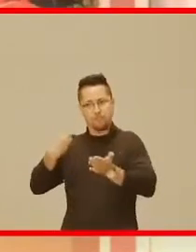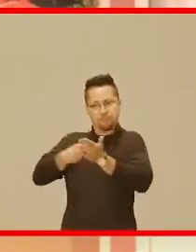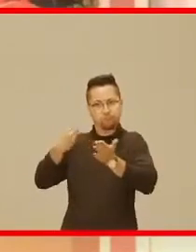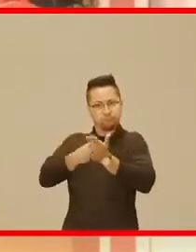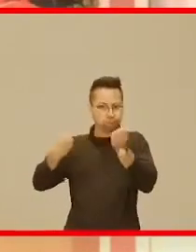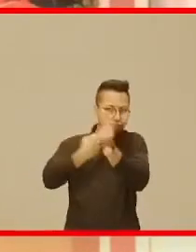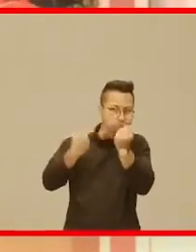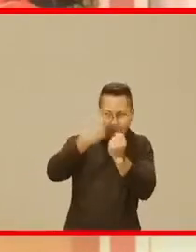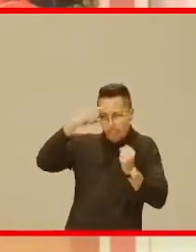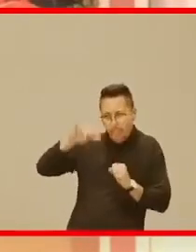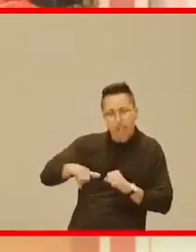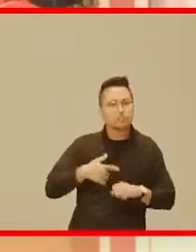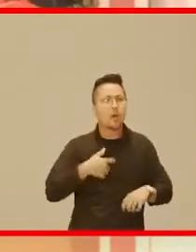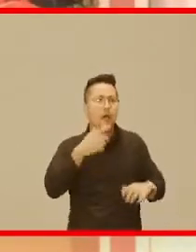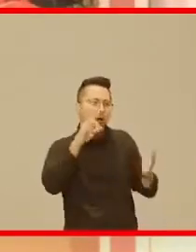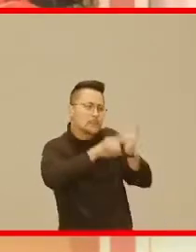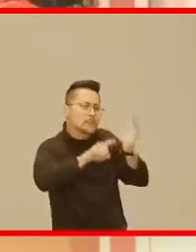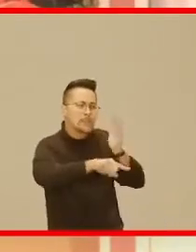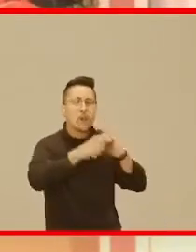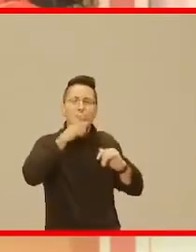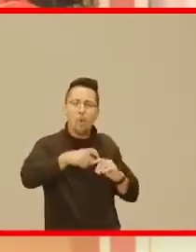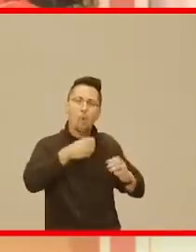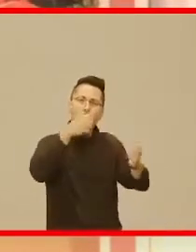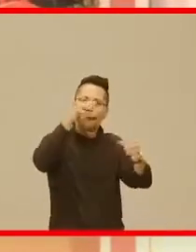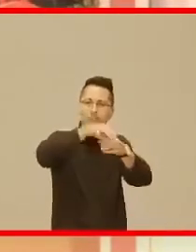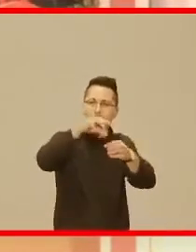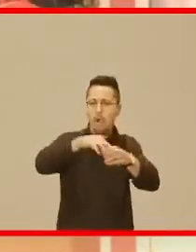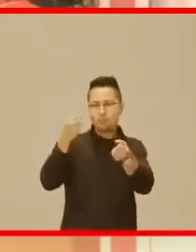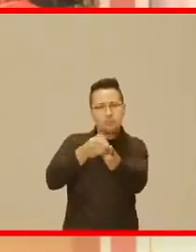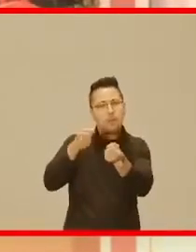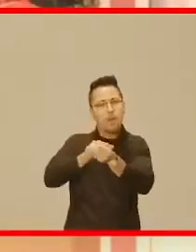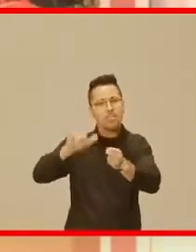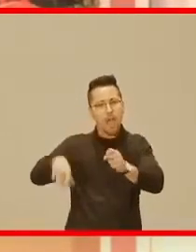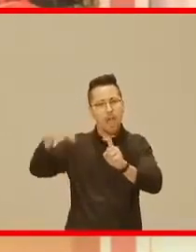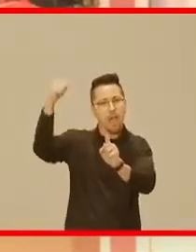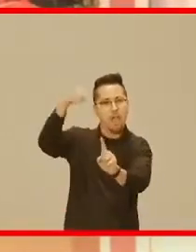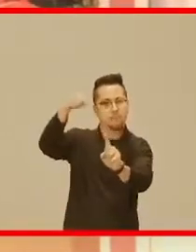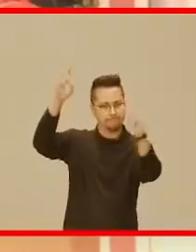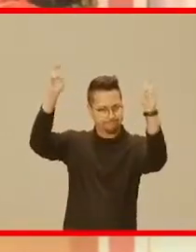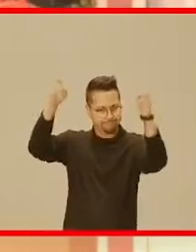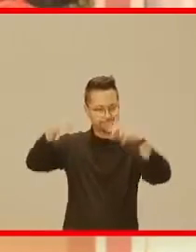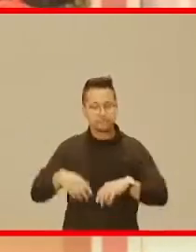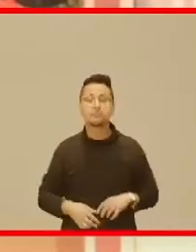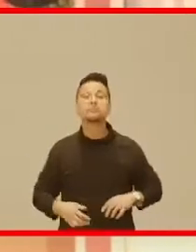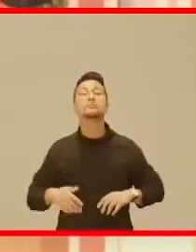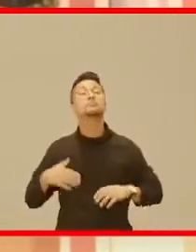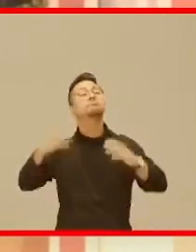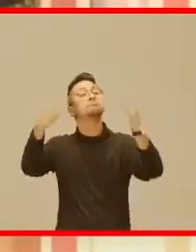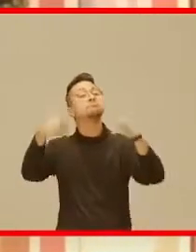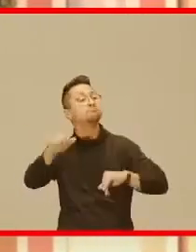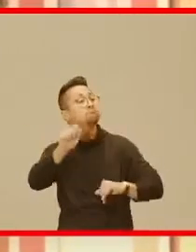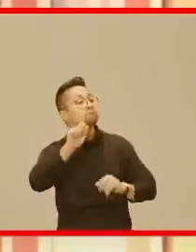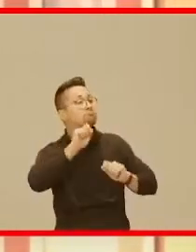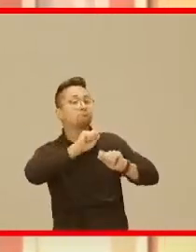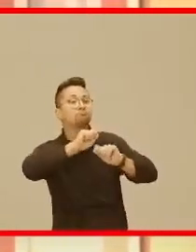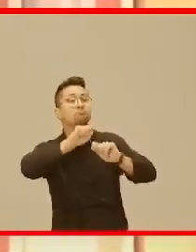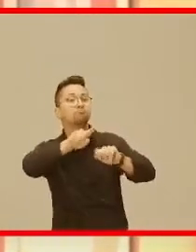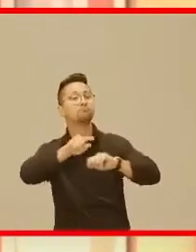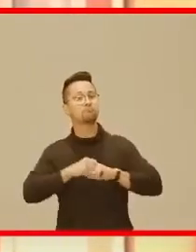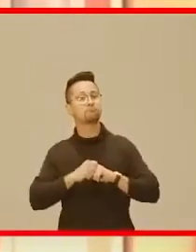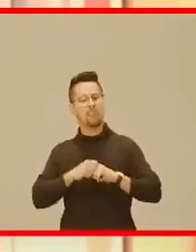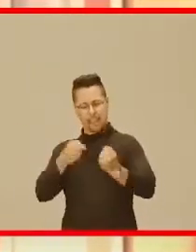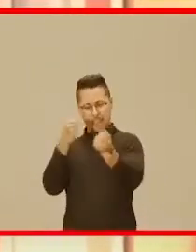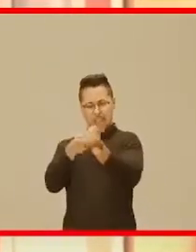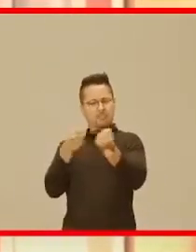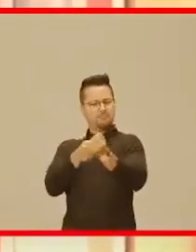gonna vote for that, or who's gonna be our champion for that sort of thing? So my next question is, what is advocacy?